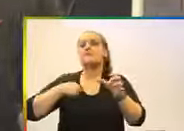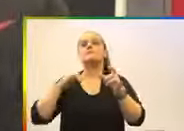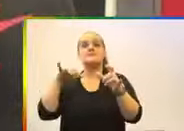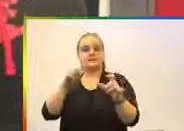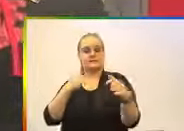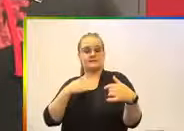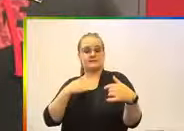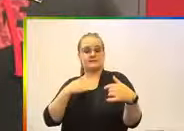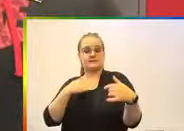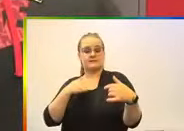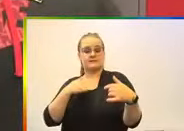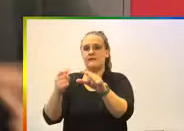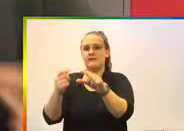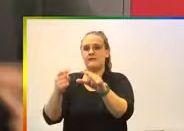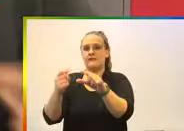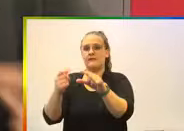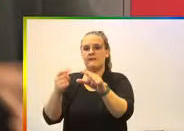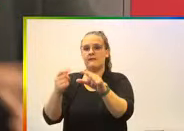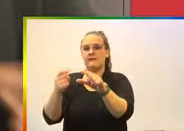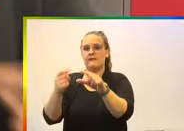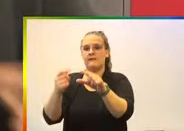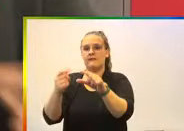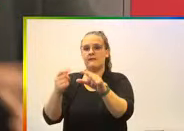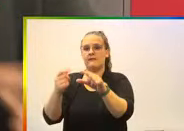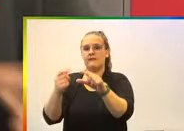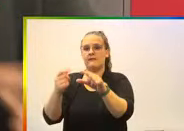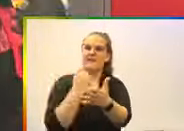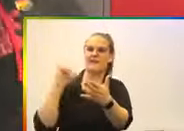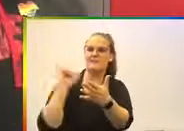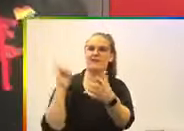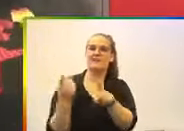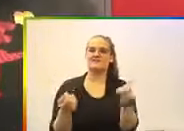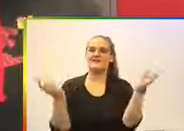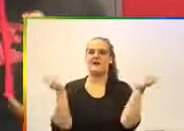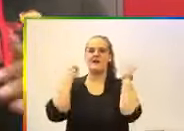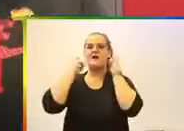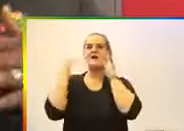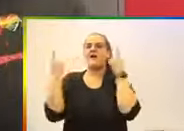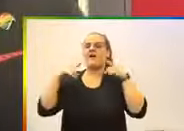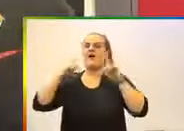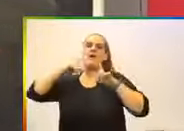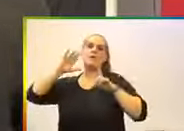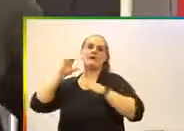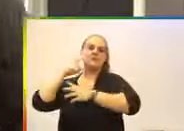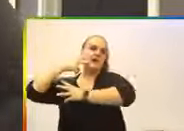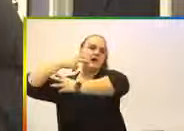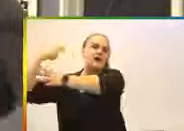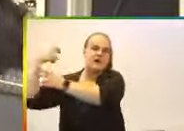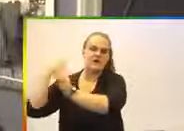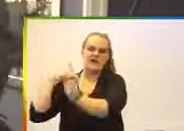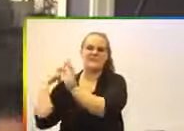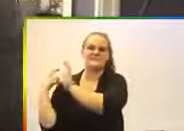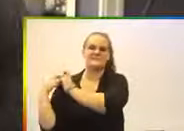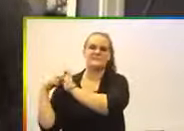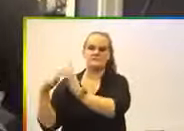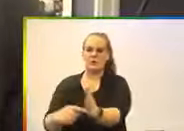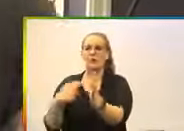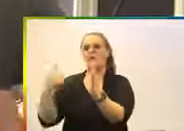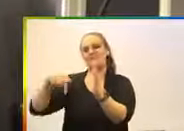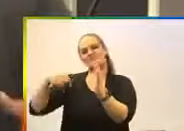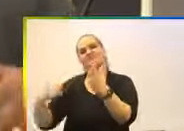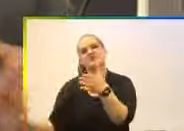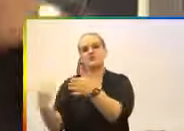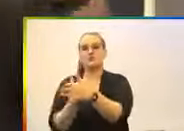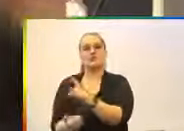could snap too. I'm just on a mission to get it, like the back tooth. Extracted and compacted to show these people it's that new. Everybody says it while